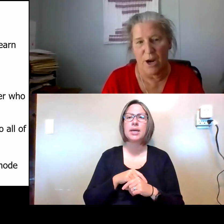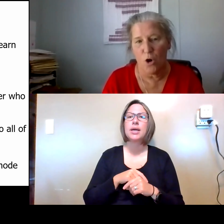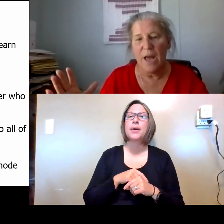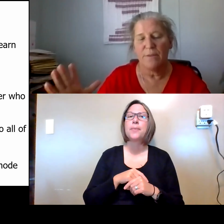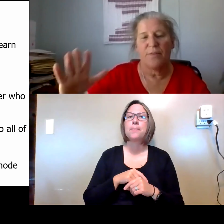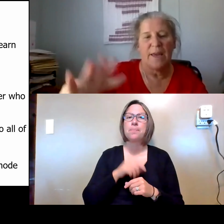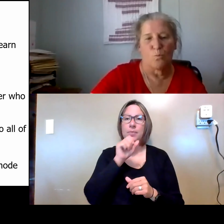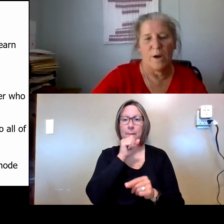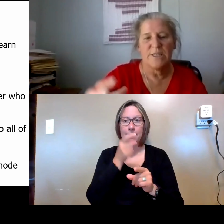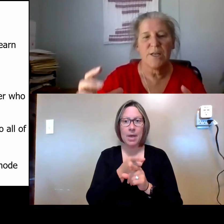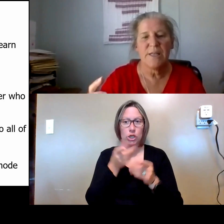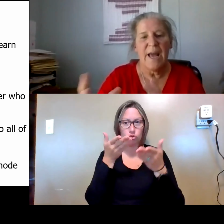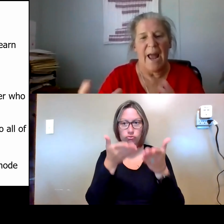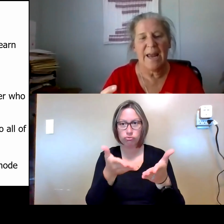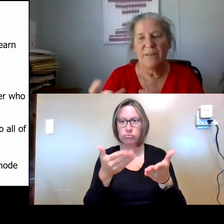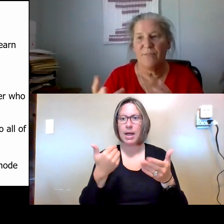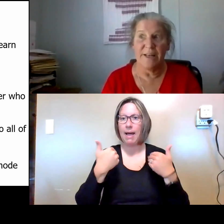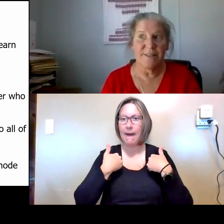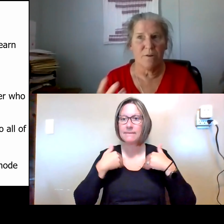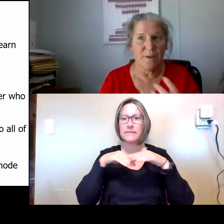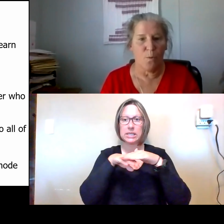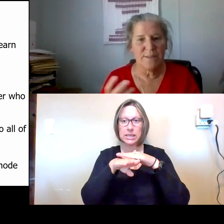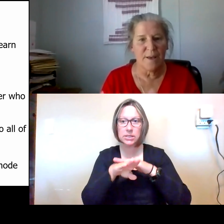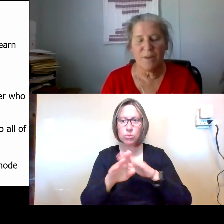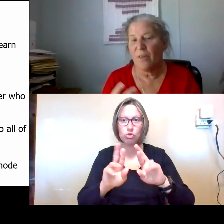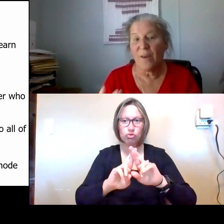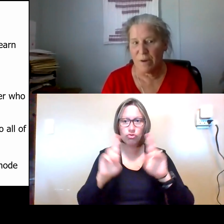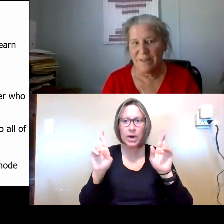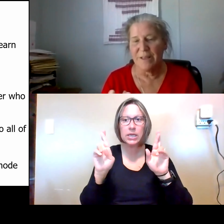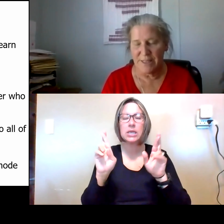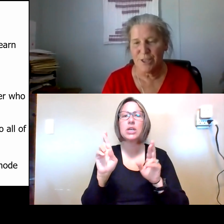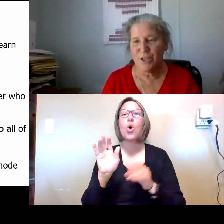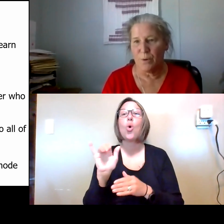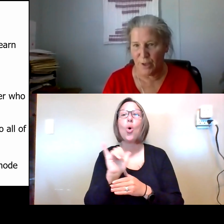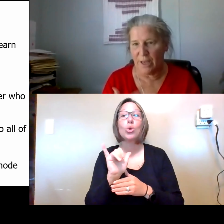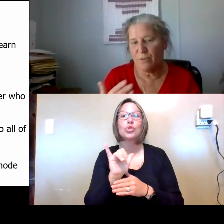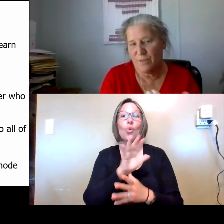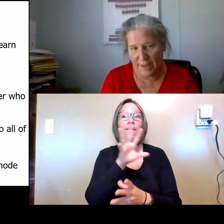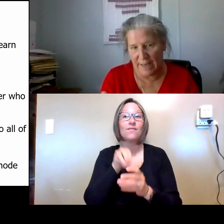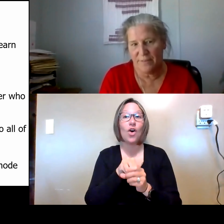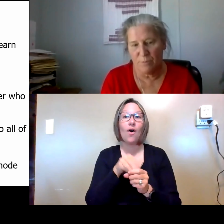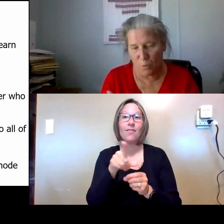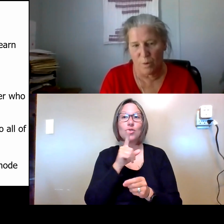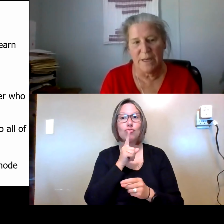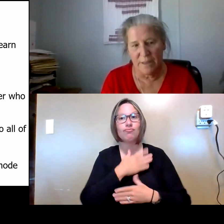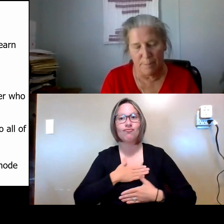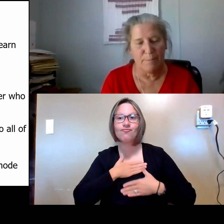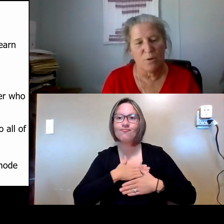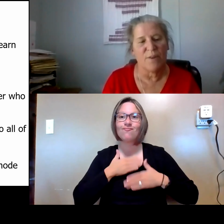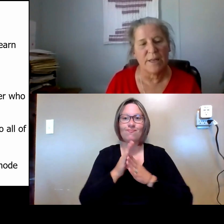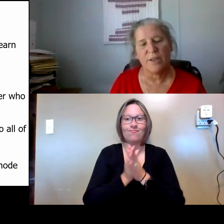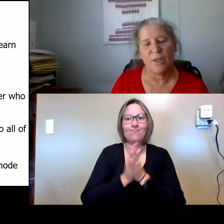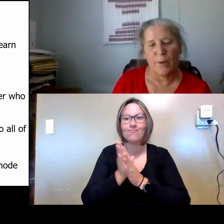is there, that they can reach it, and that it's also in something that they really like to do to get them to really